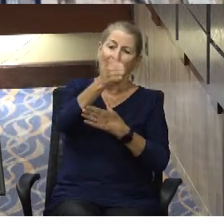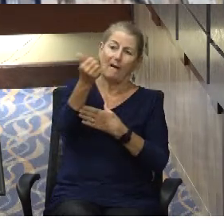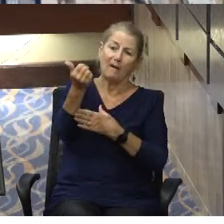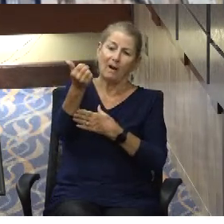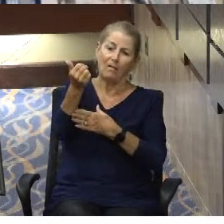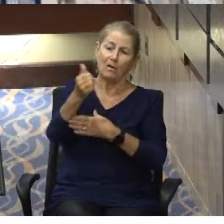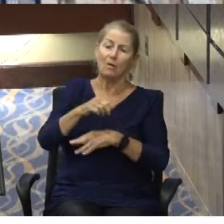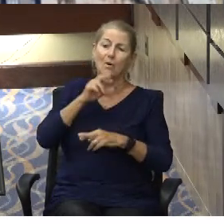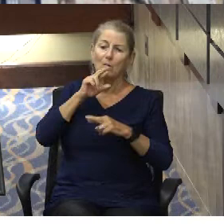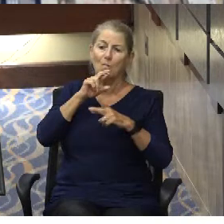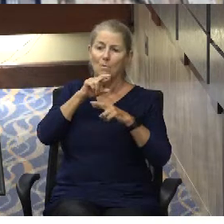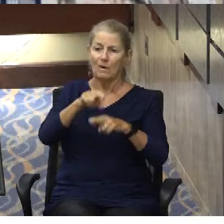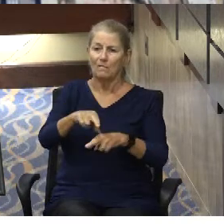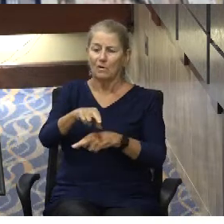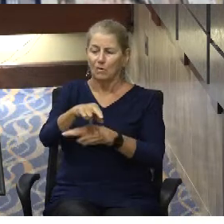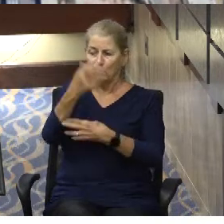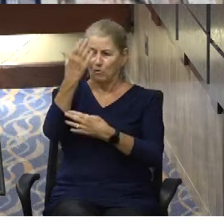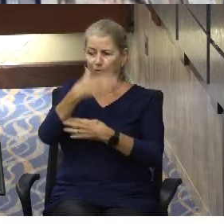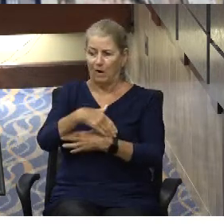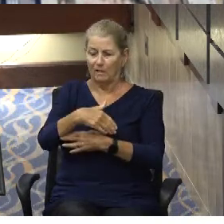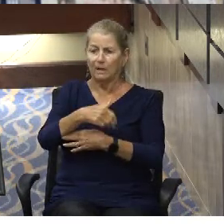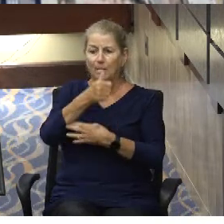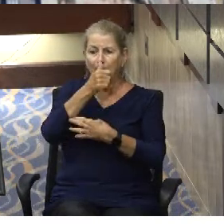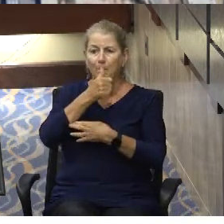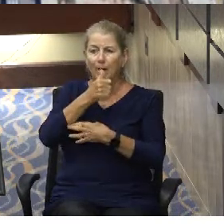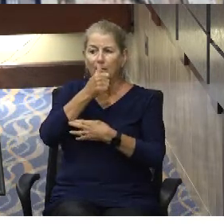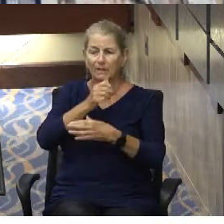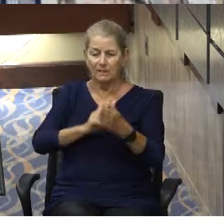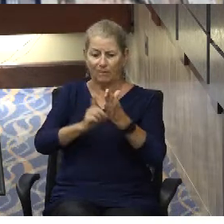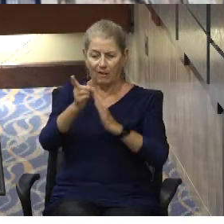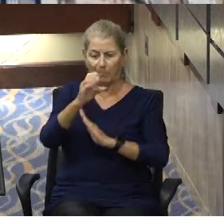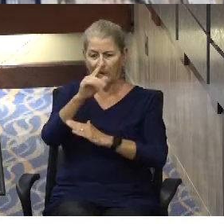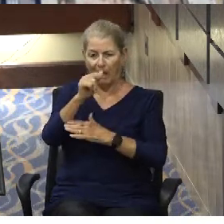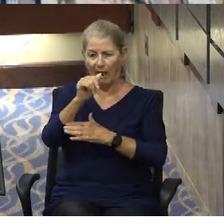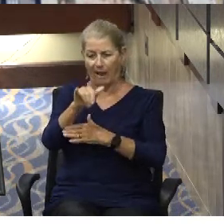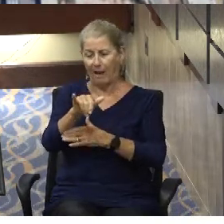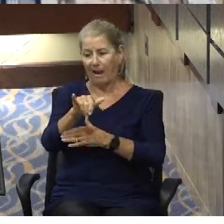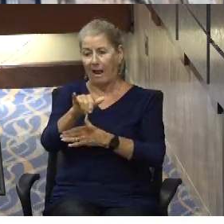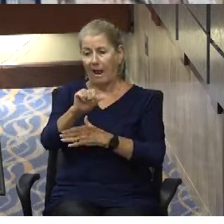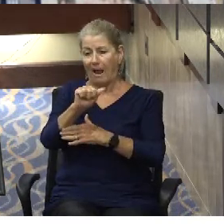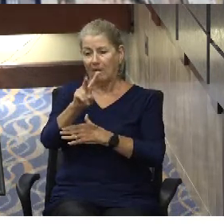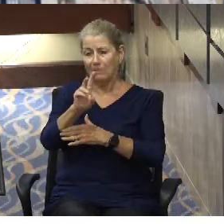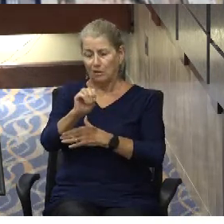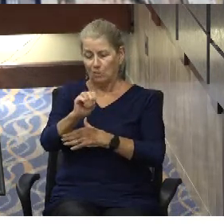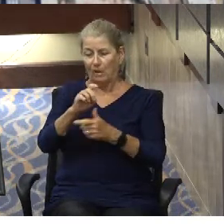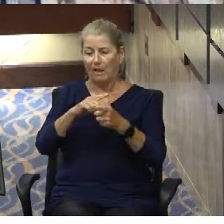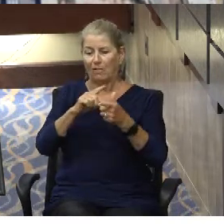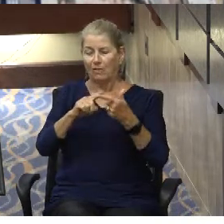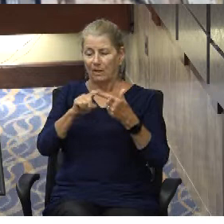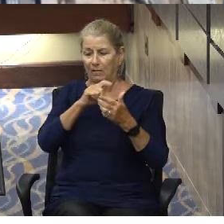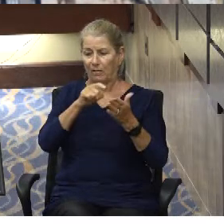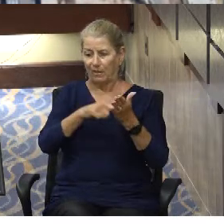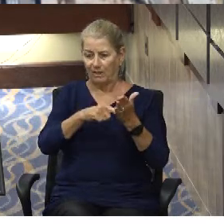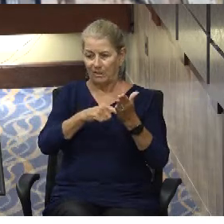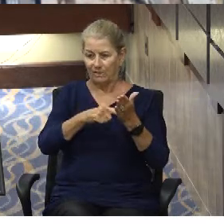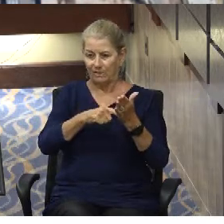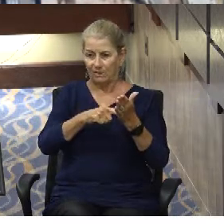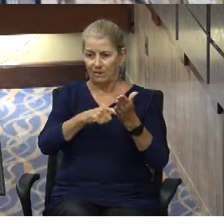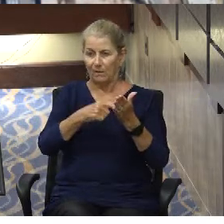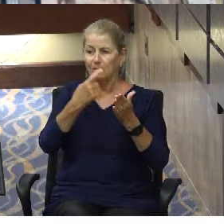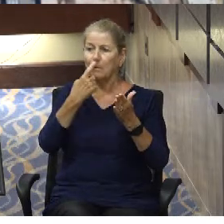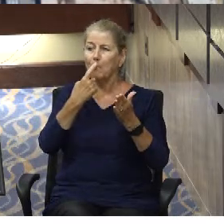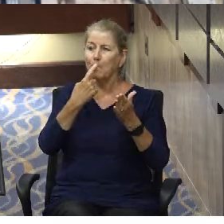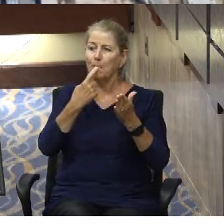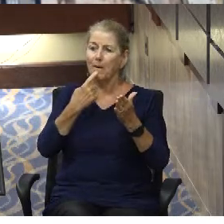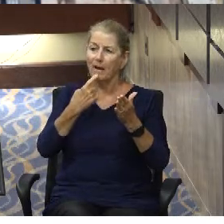riverfront public-private development at Clay Avenue. Then this in the red, this